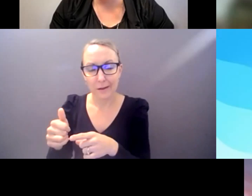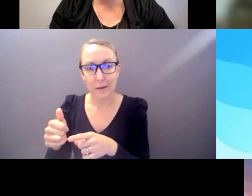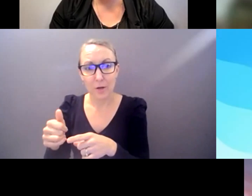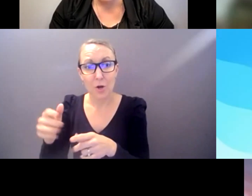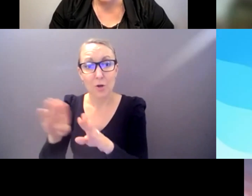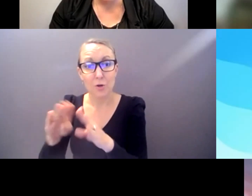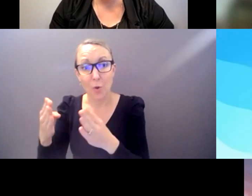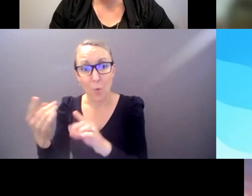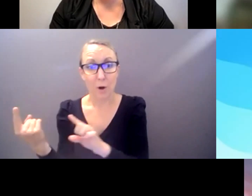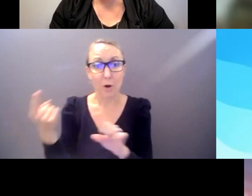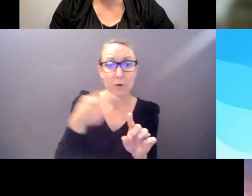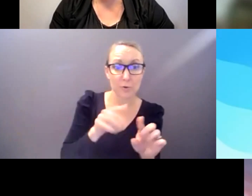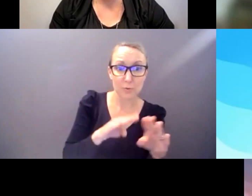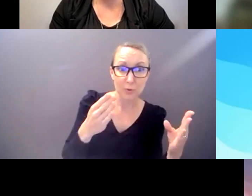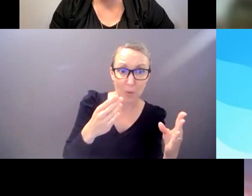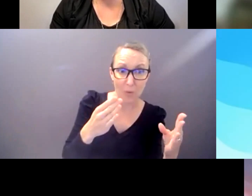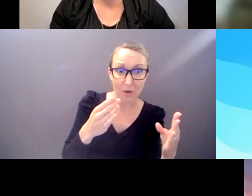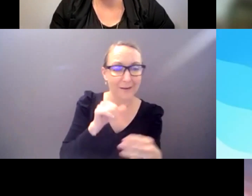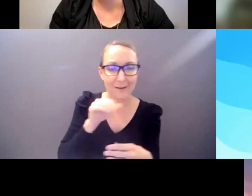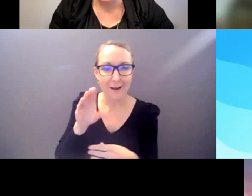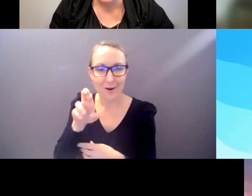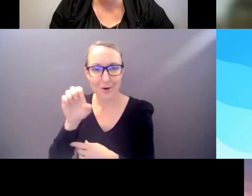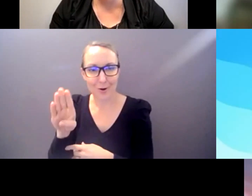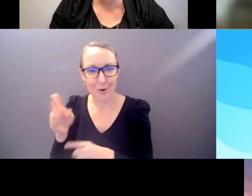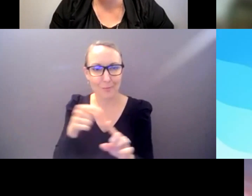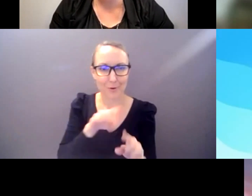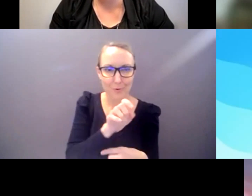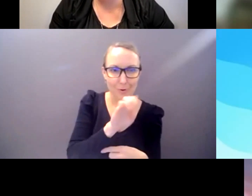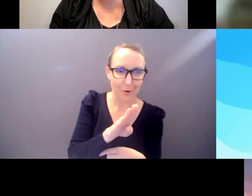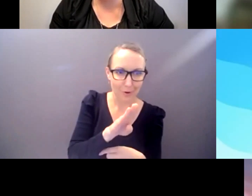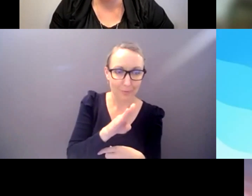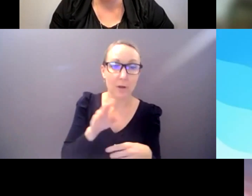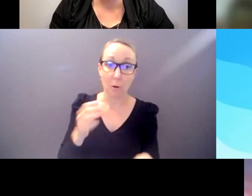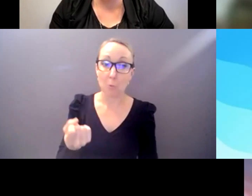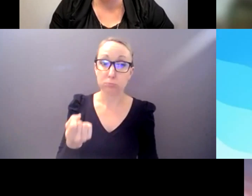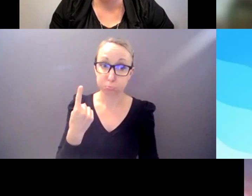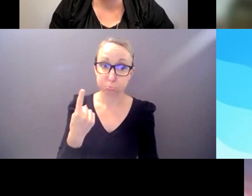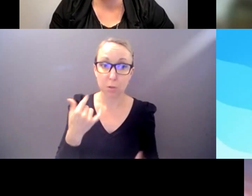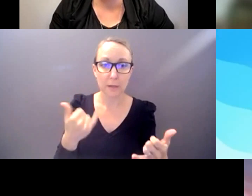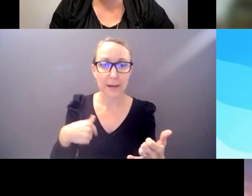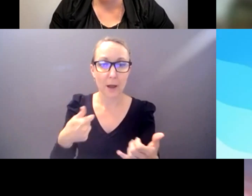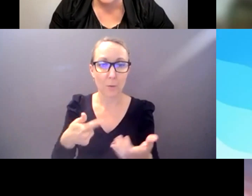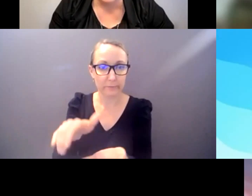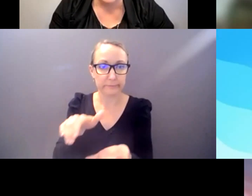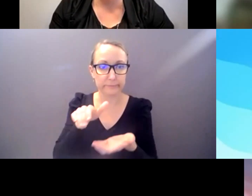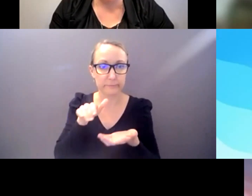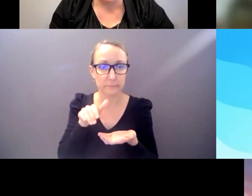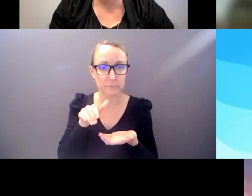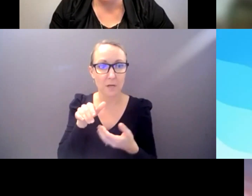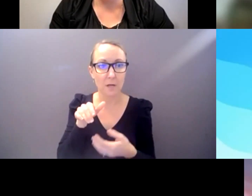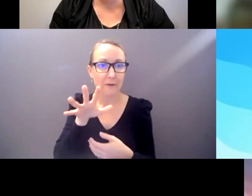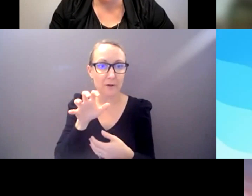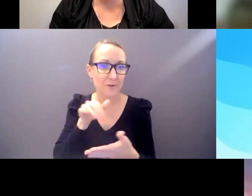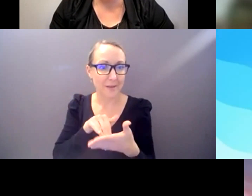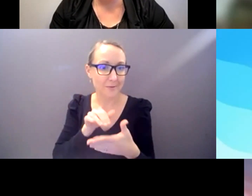work. We said, okay, we'll look at it. Now we get like $500,000 a year in transportation funding to actually run a